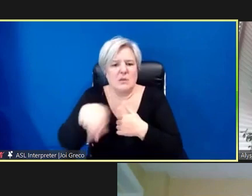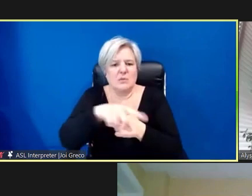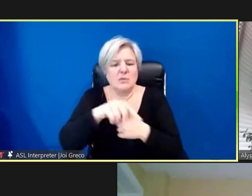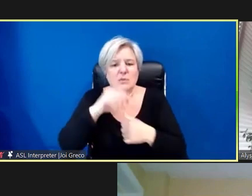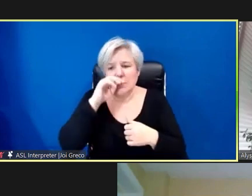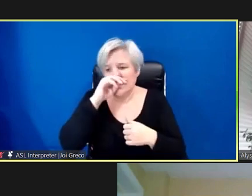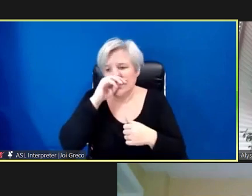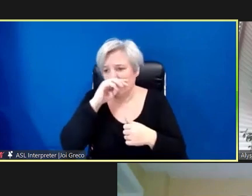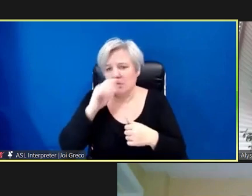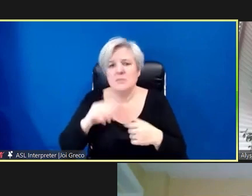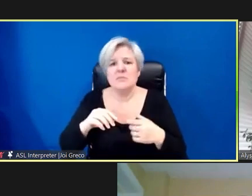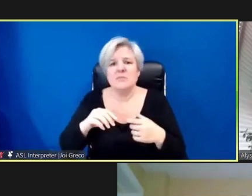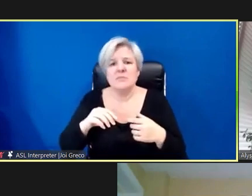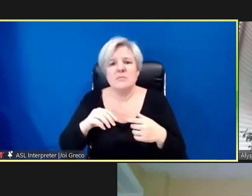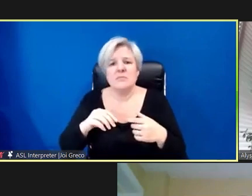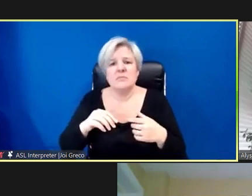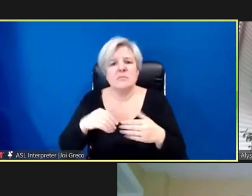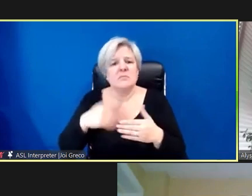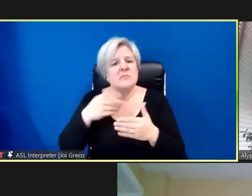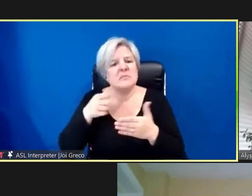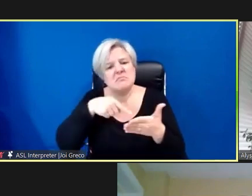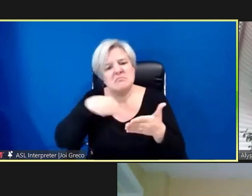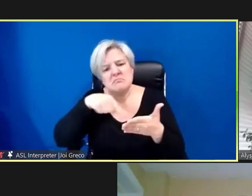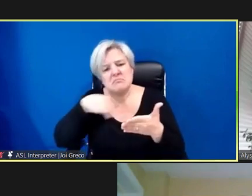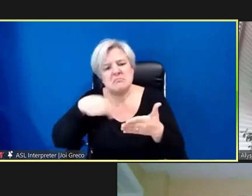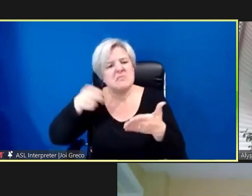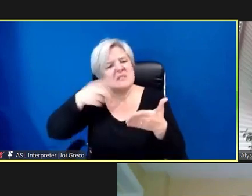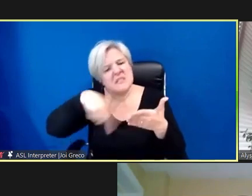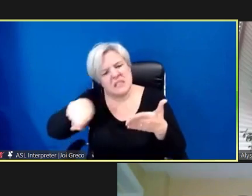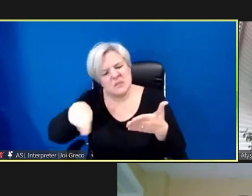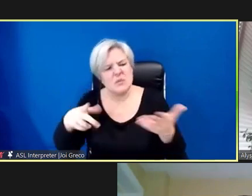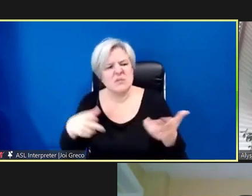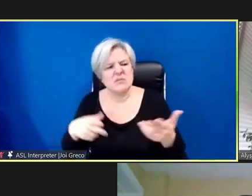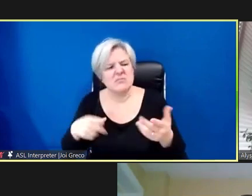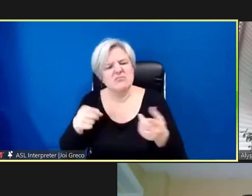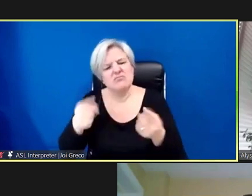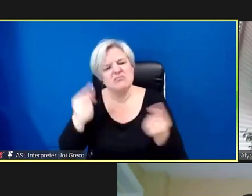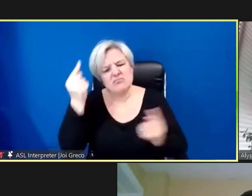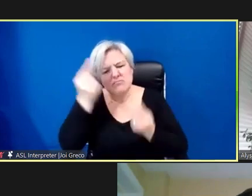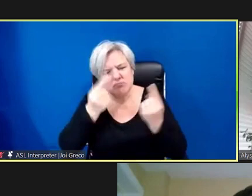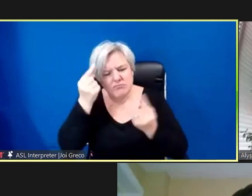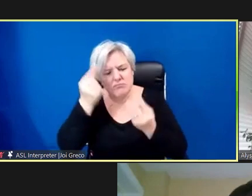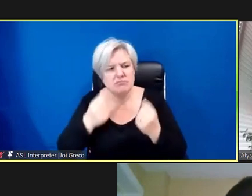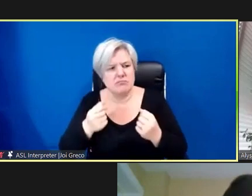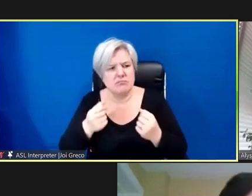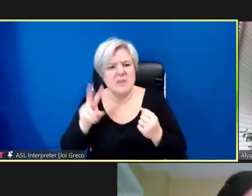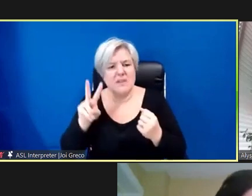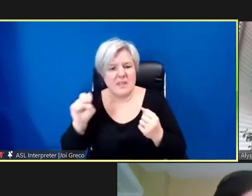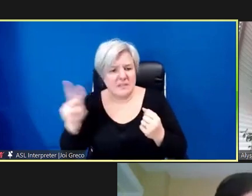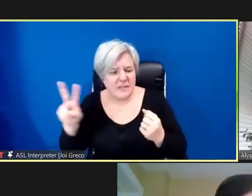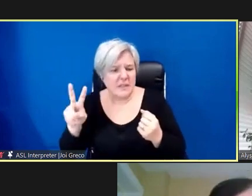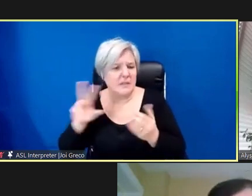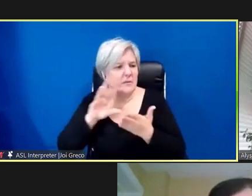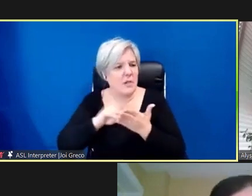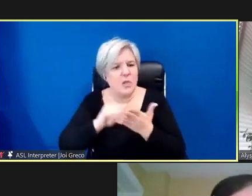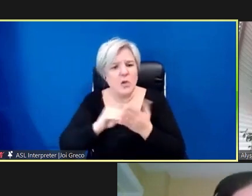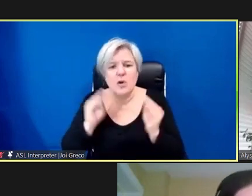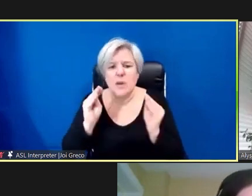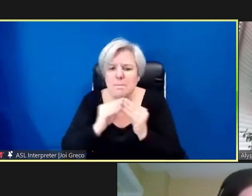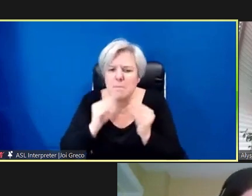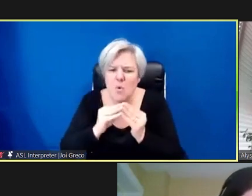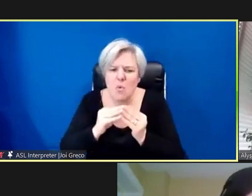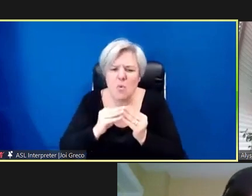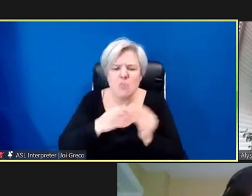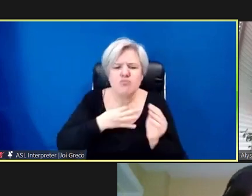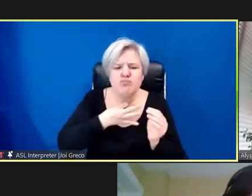that in the next week or so, you consider doing the VSV or learning more about it. And what